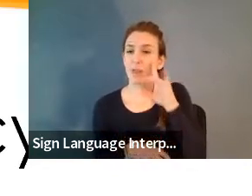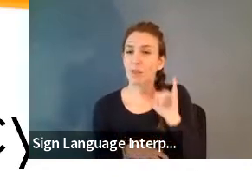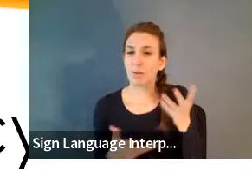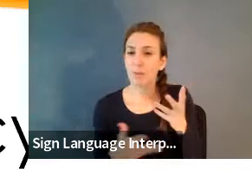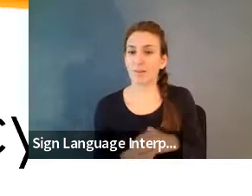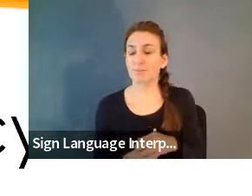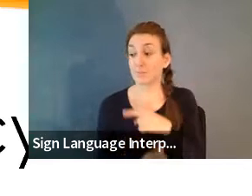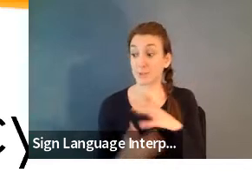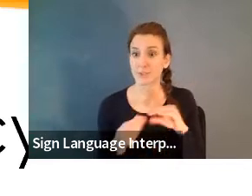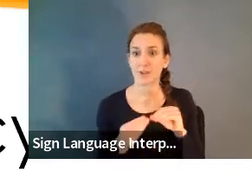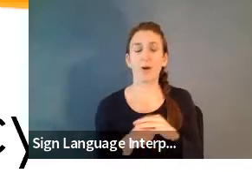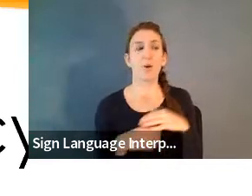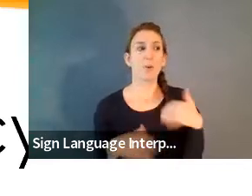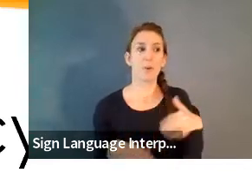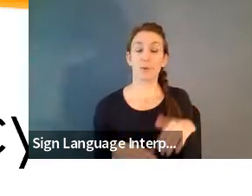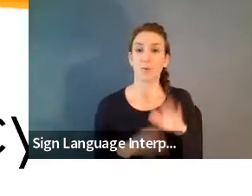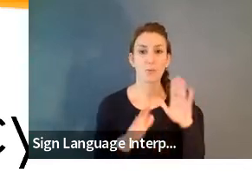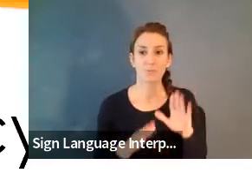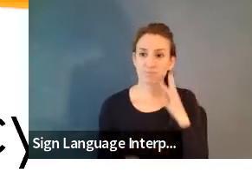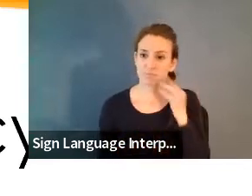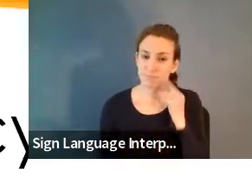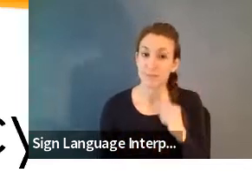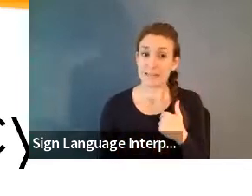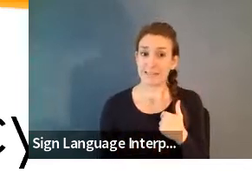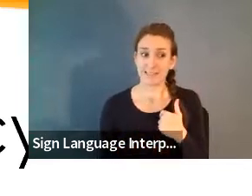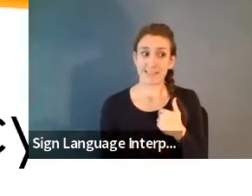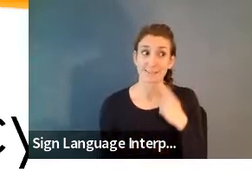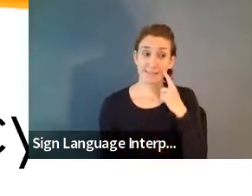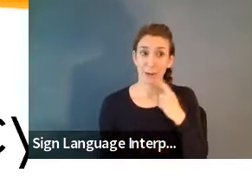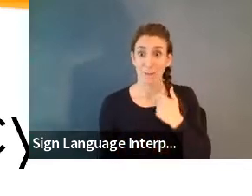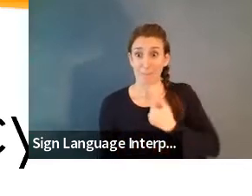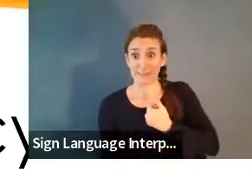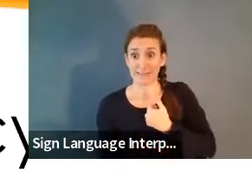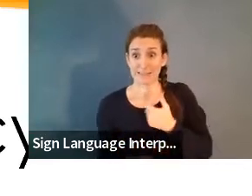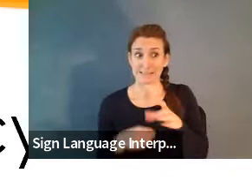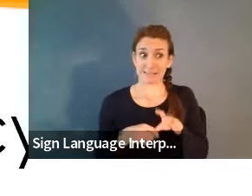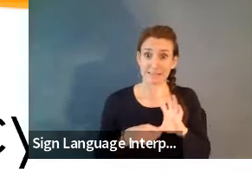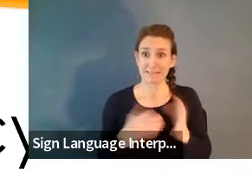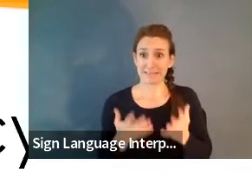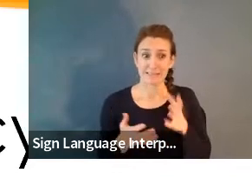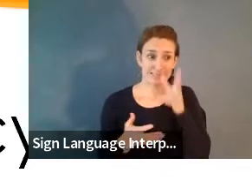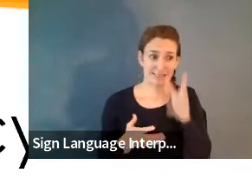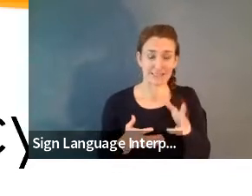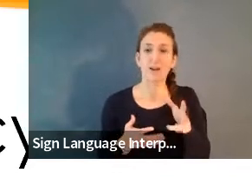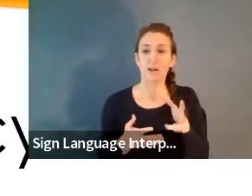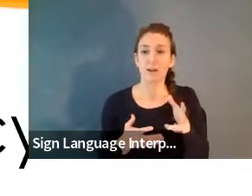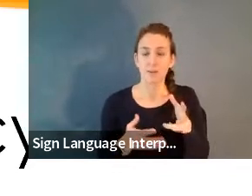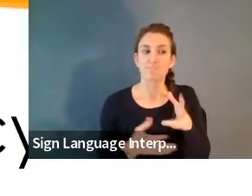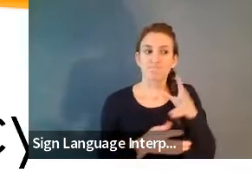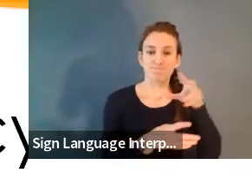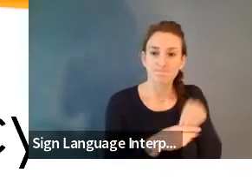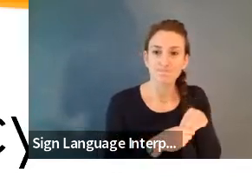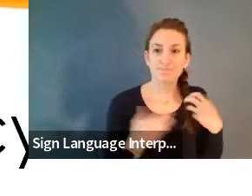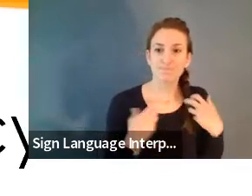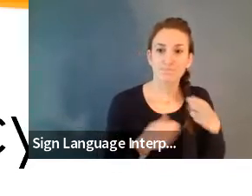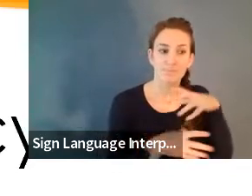you, not so sure of myself going into this profession, but getting to work hands-on with legal professionals and seeing how things